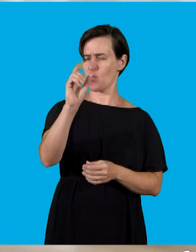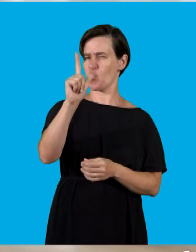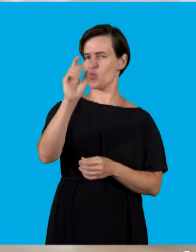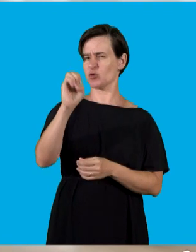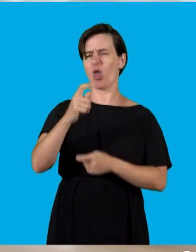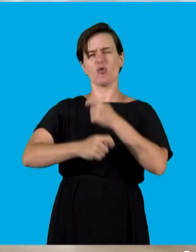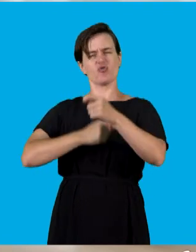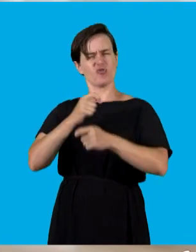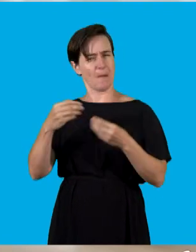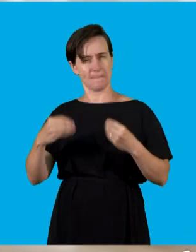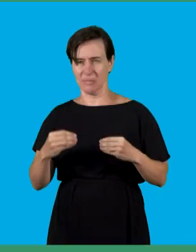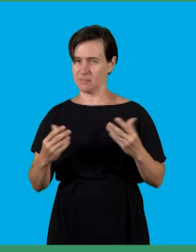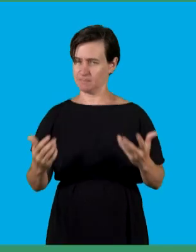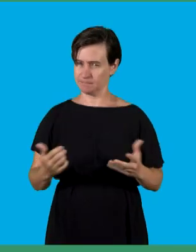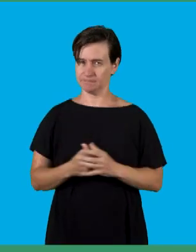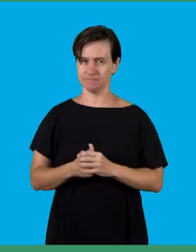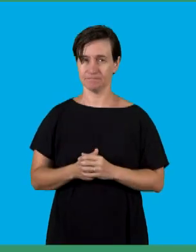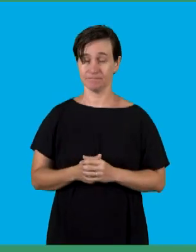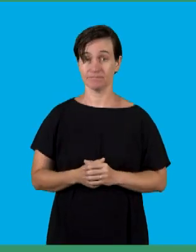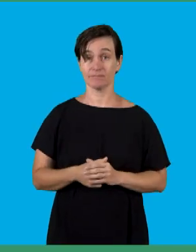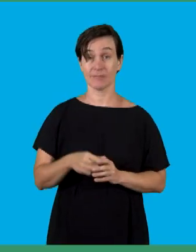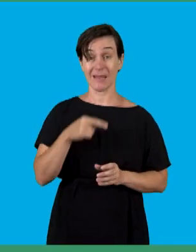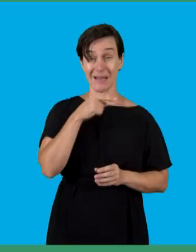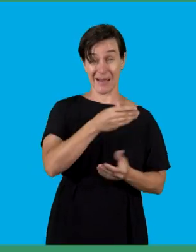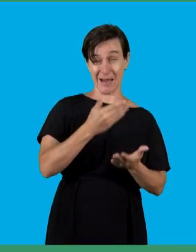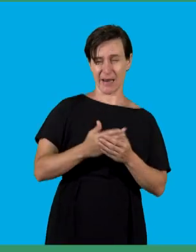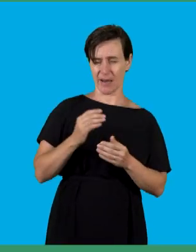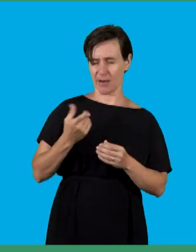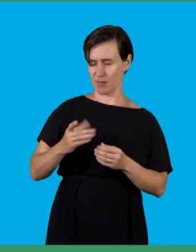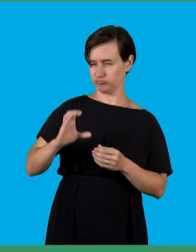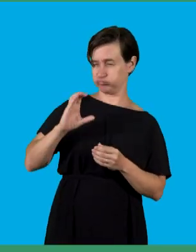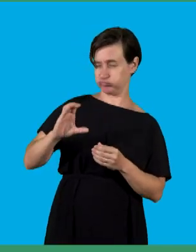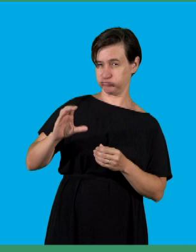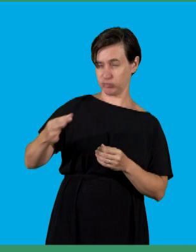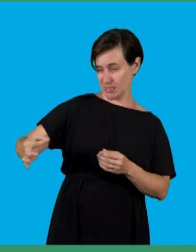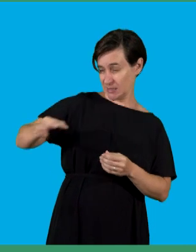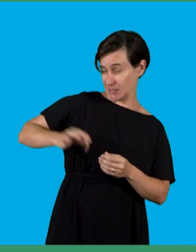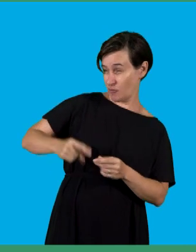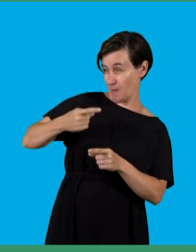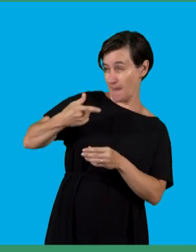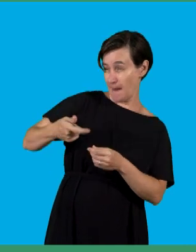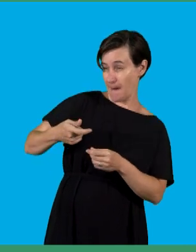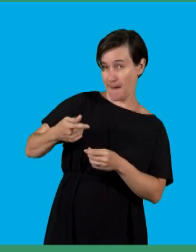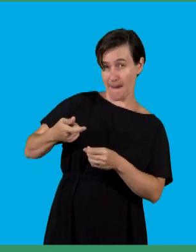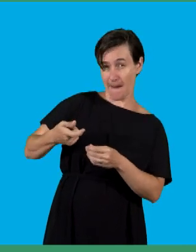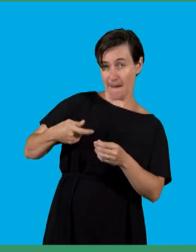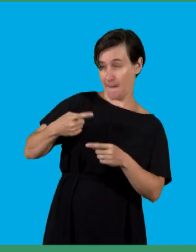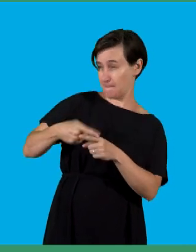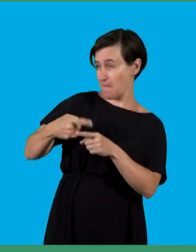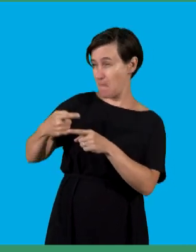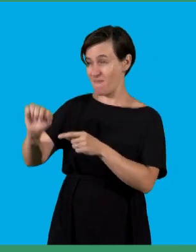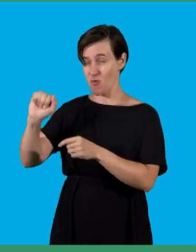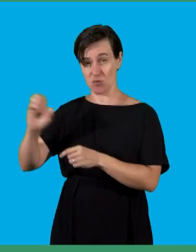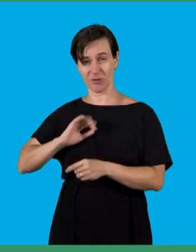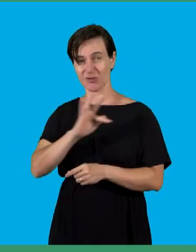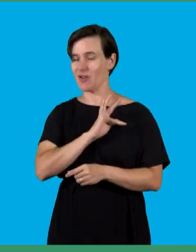trader or proprietorship. It is not always possible to pay high salaries. As much as you can employ people to work for